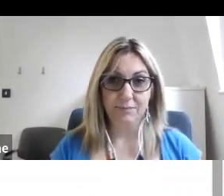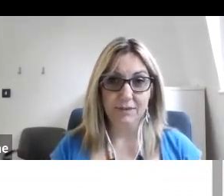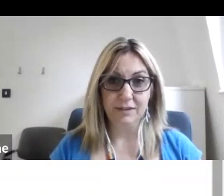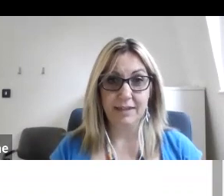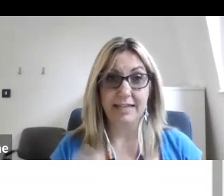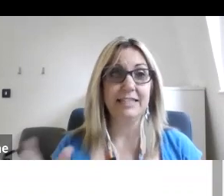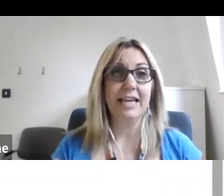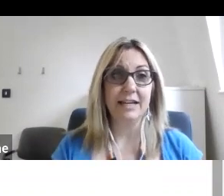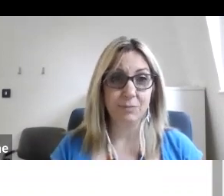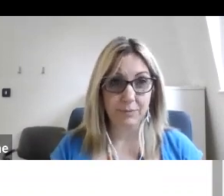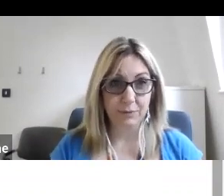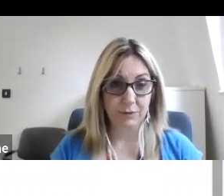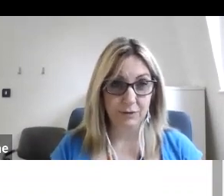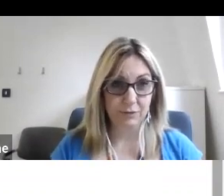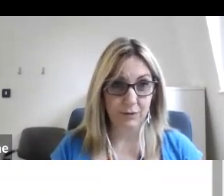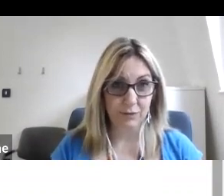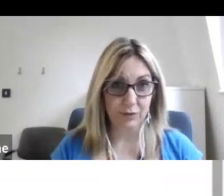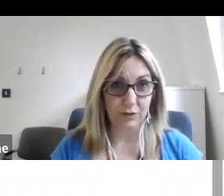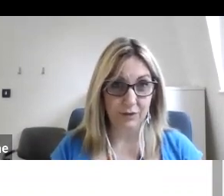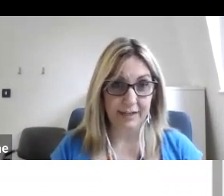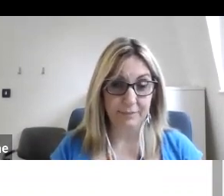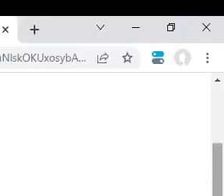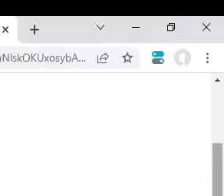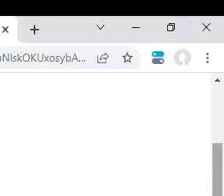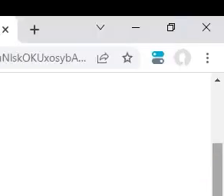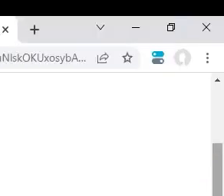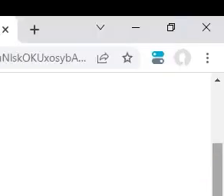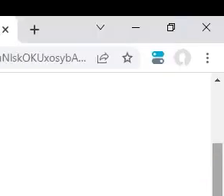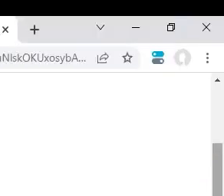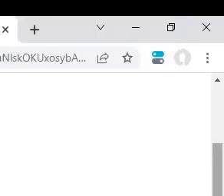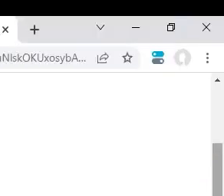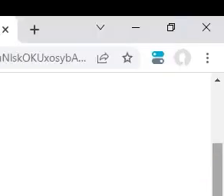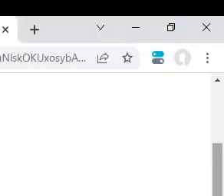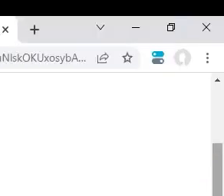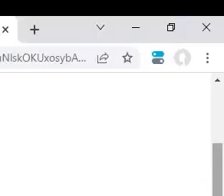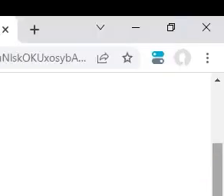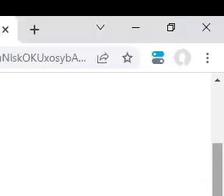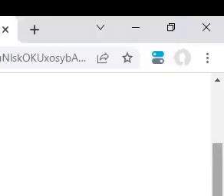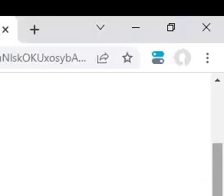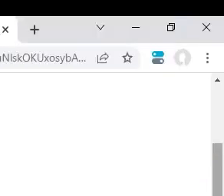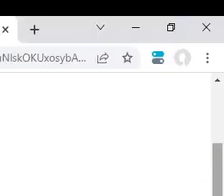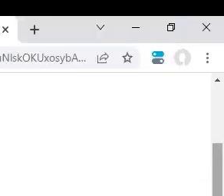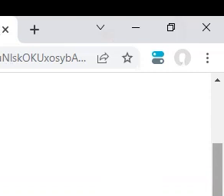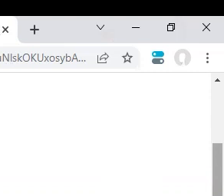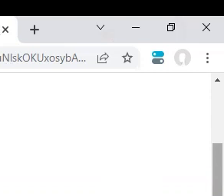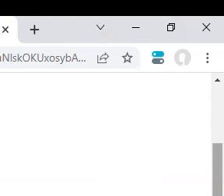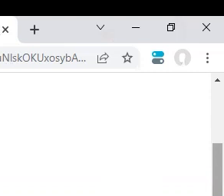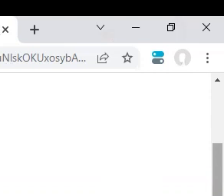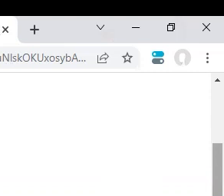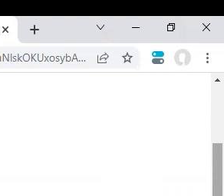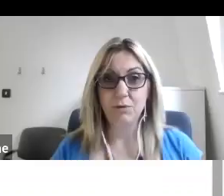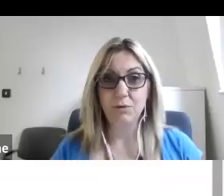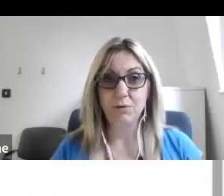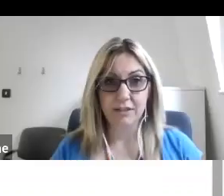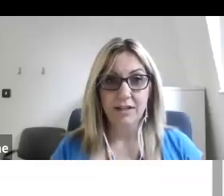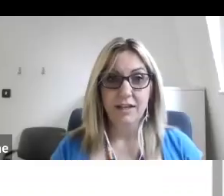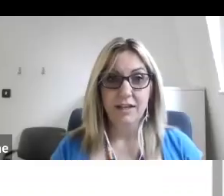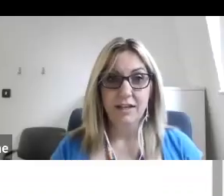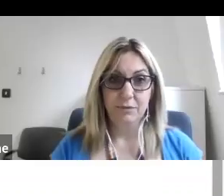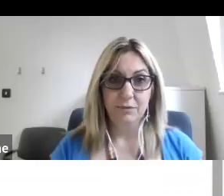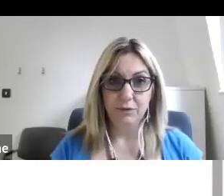really there to catch people who've got you know, anxiety, low mood,